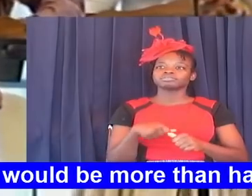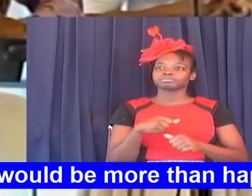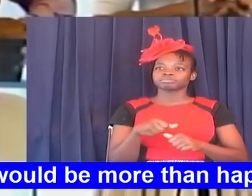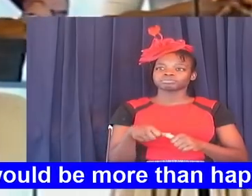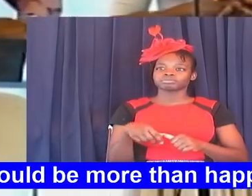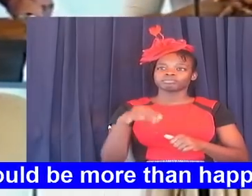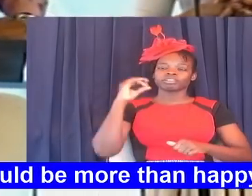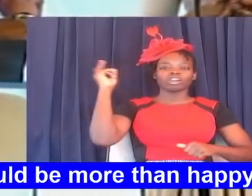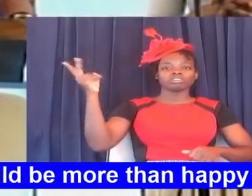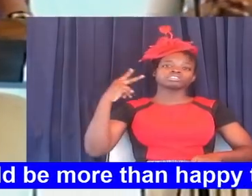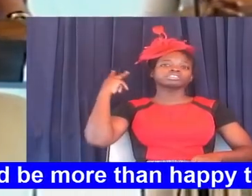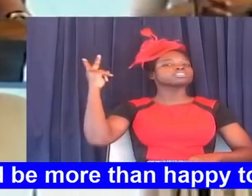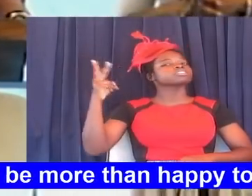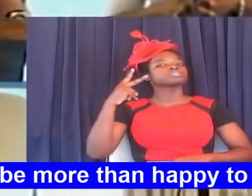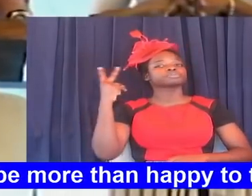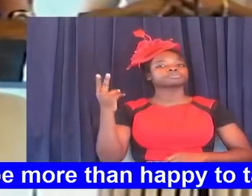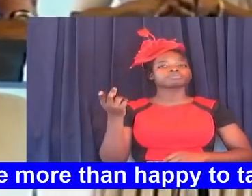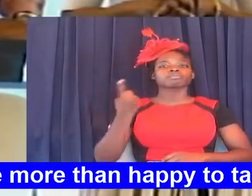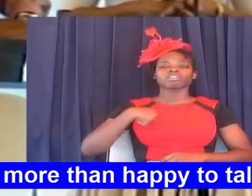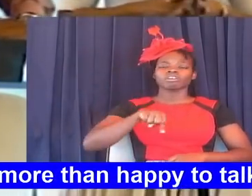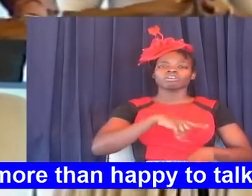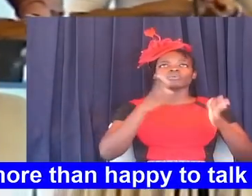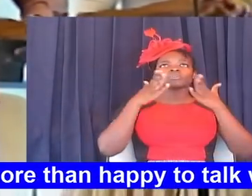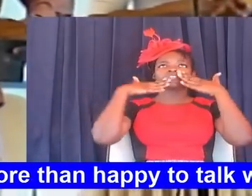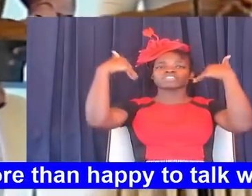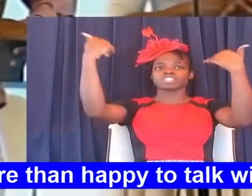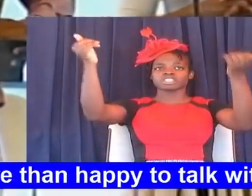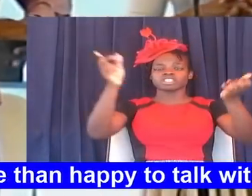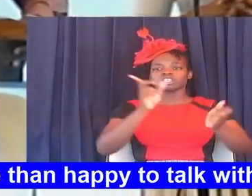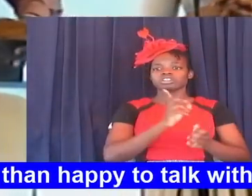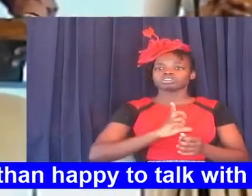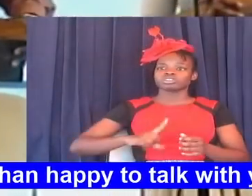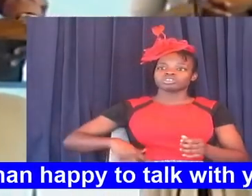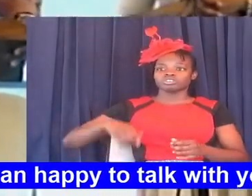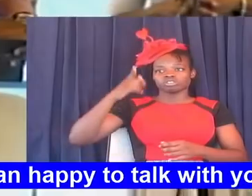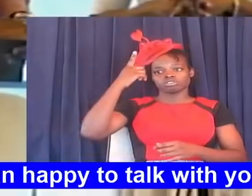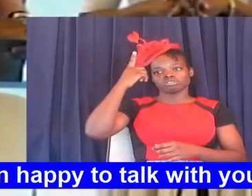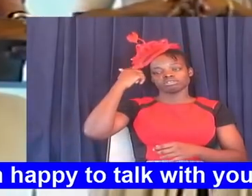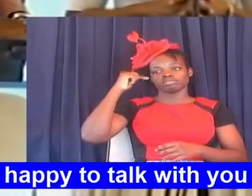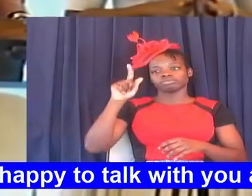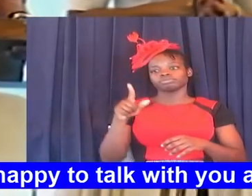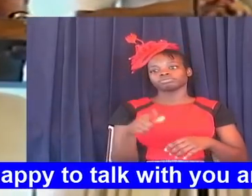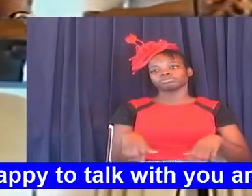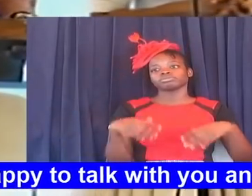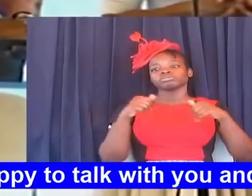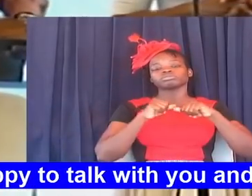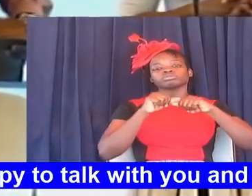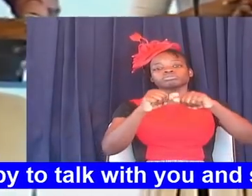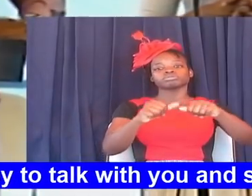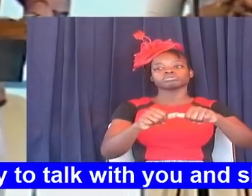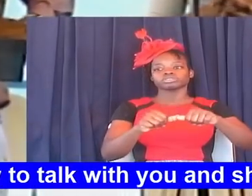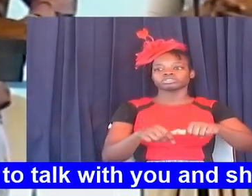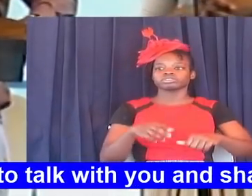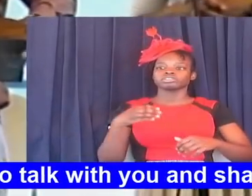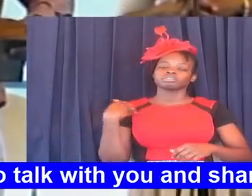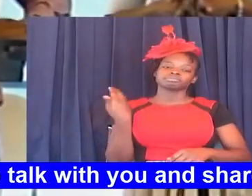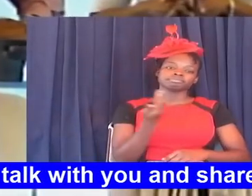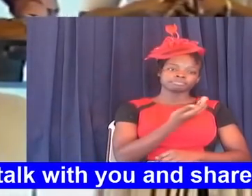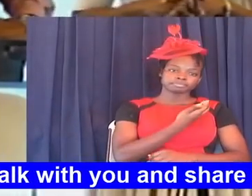Christ. We thank you, Lord, for residing with us today and for tabernacling with